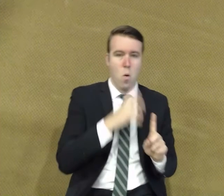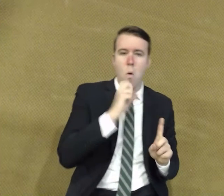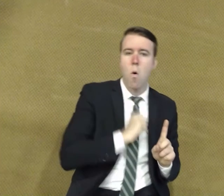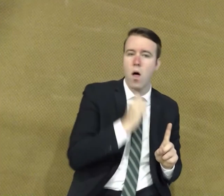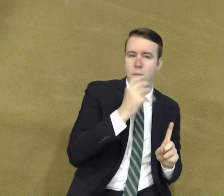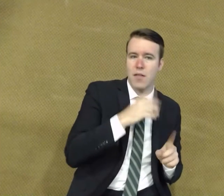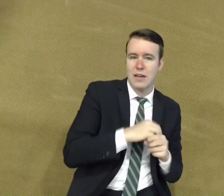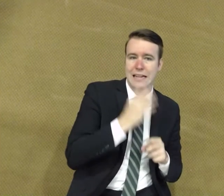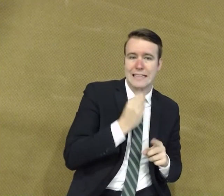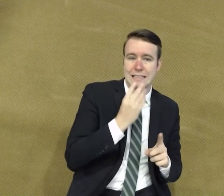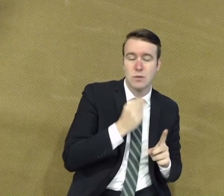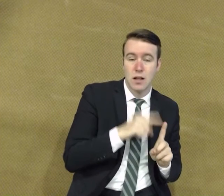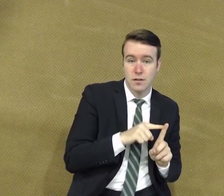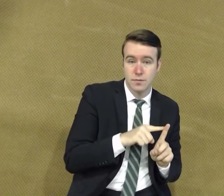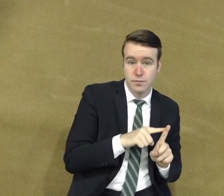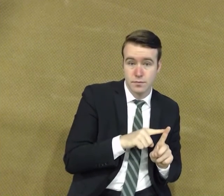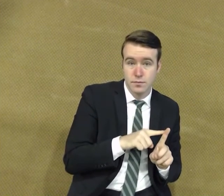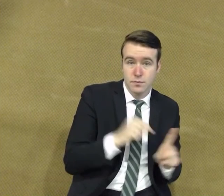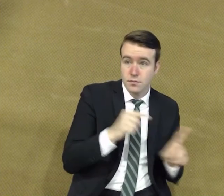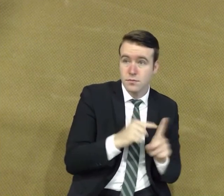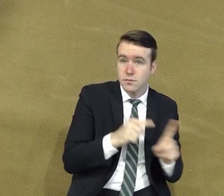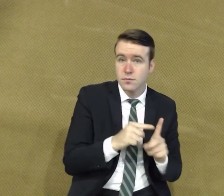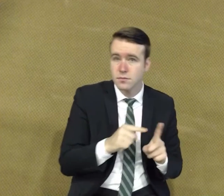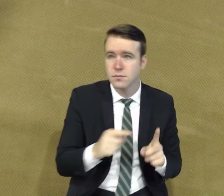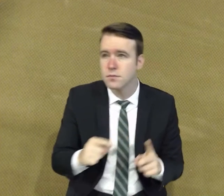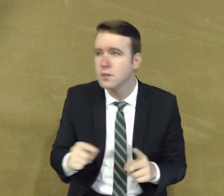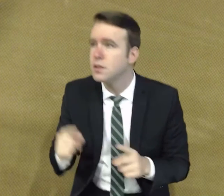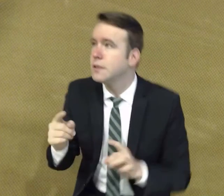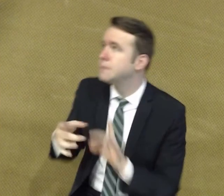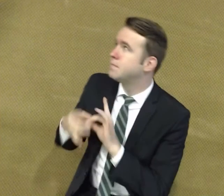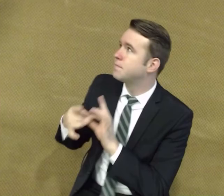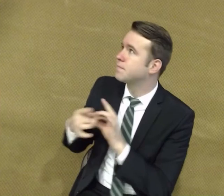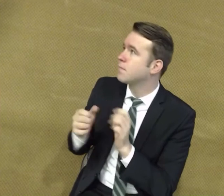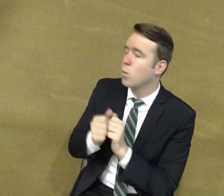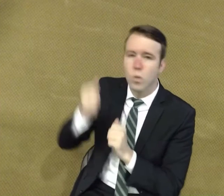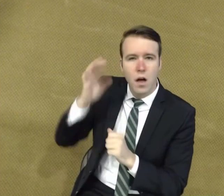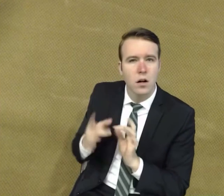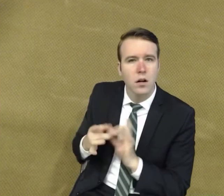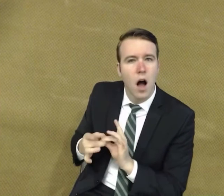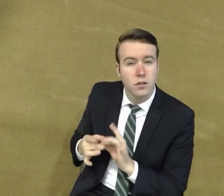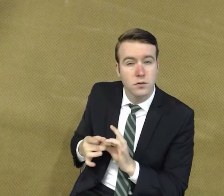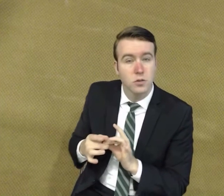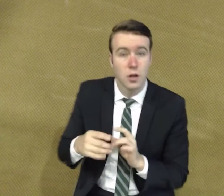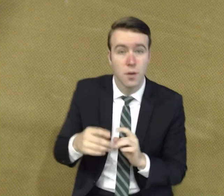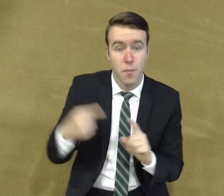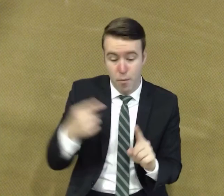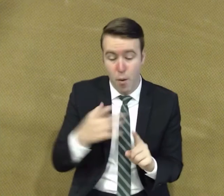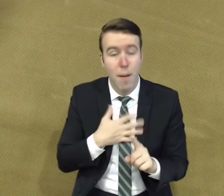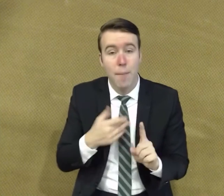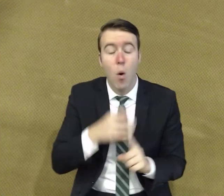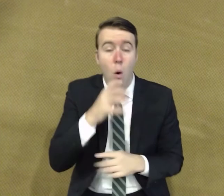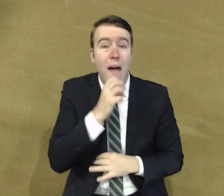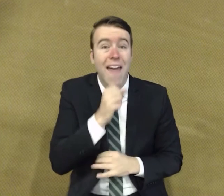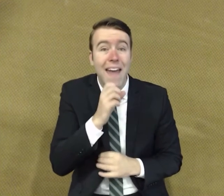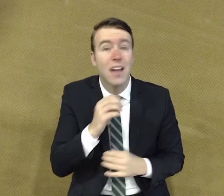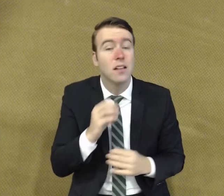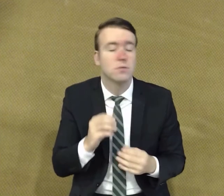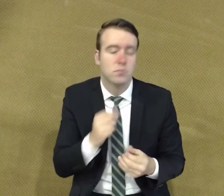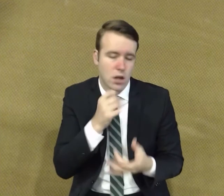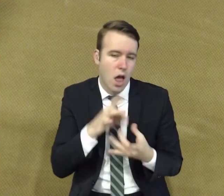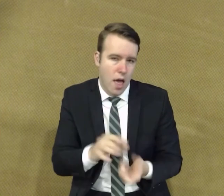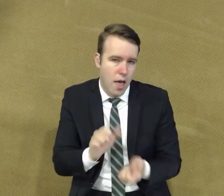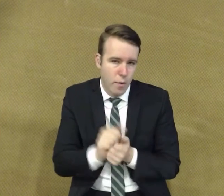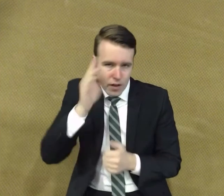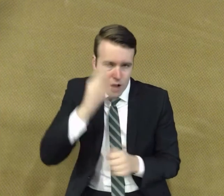Israel and because of her being tuned into the things of God. So old age has nothing to do with being used of God. It just